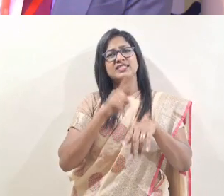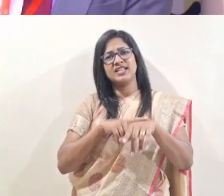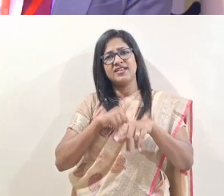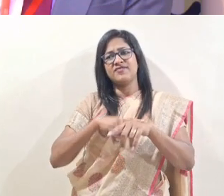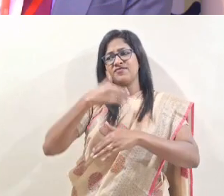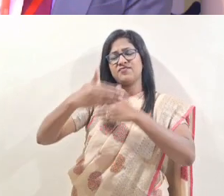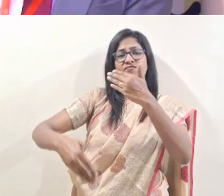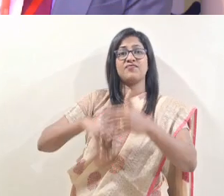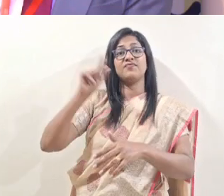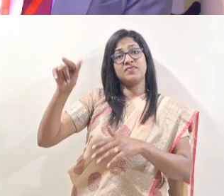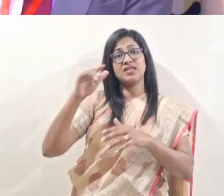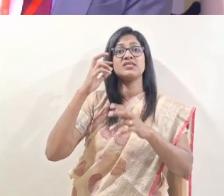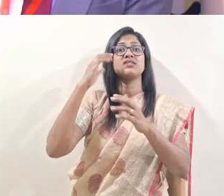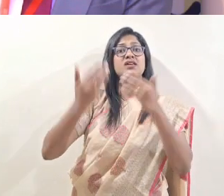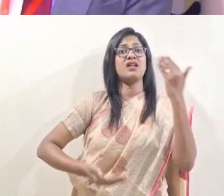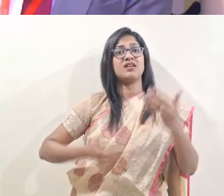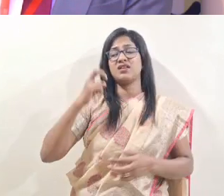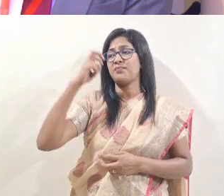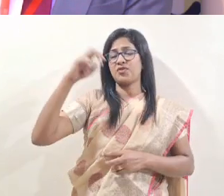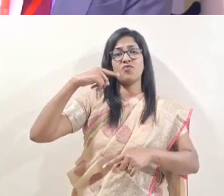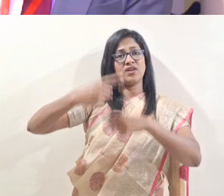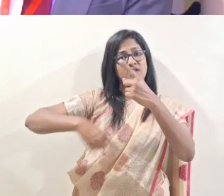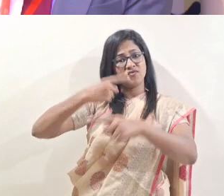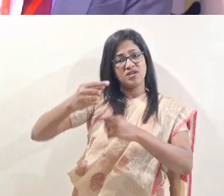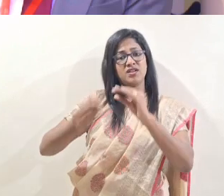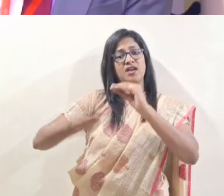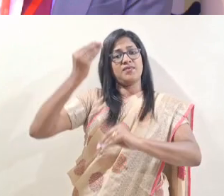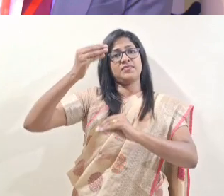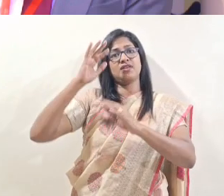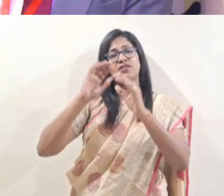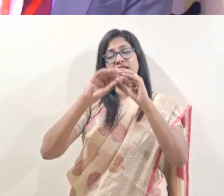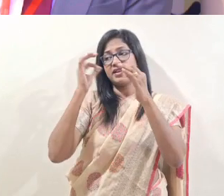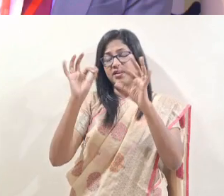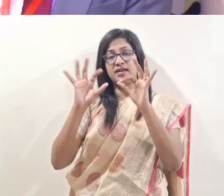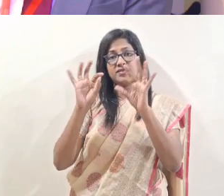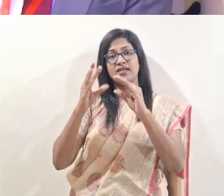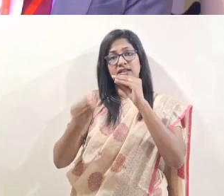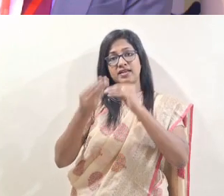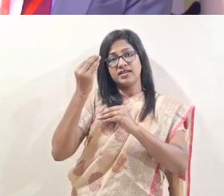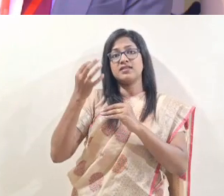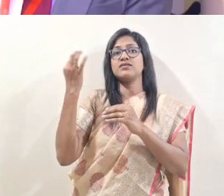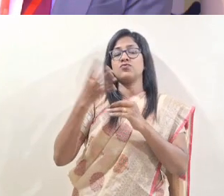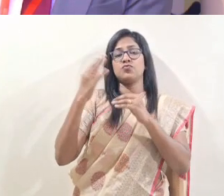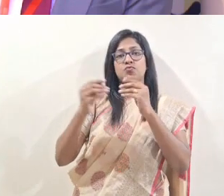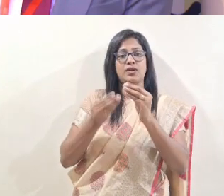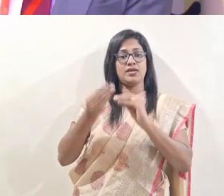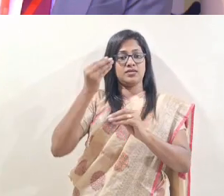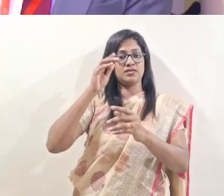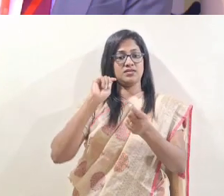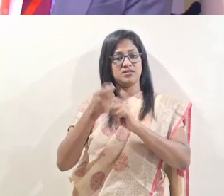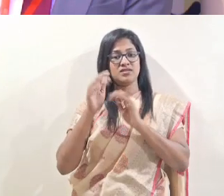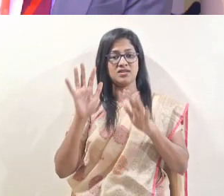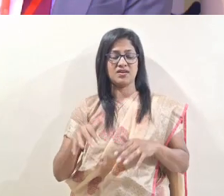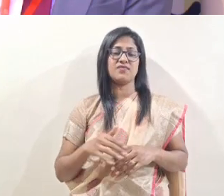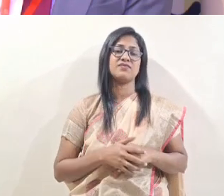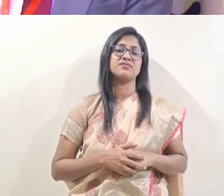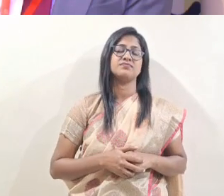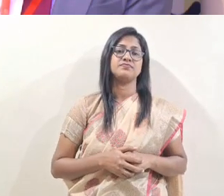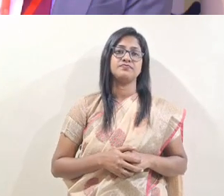Calcutta Metro is upgrading itself regularly with the latest specifications. And you can kindly go through that NEC, which has